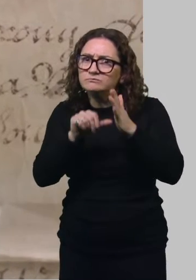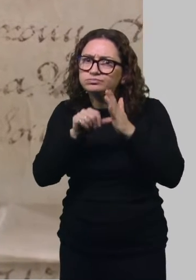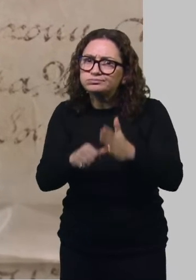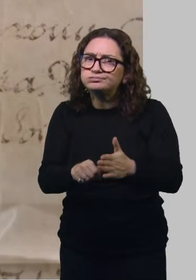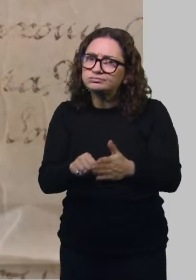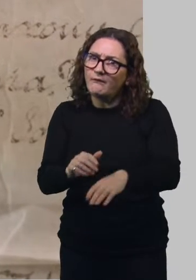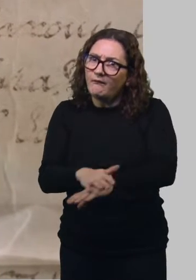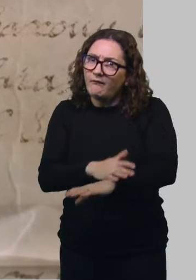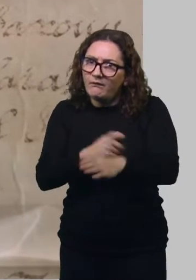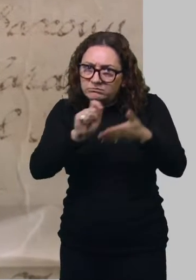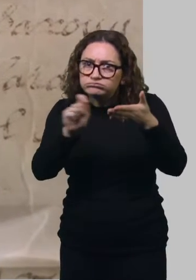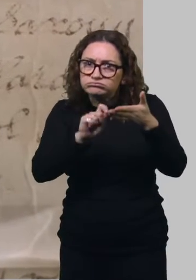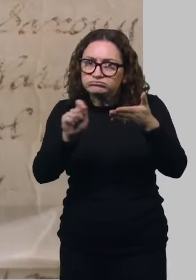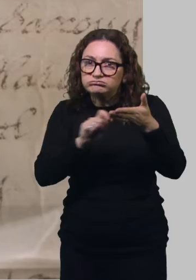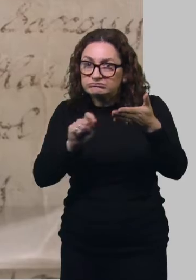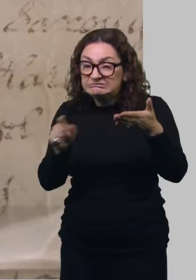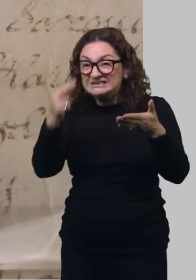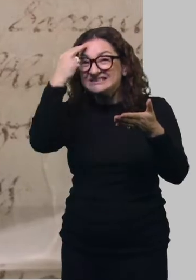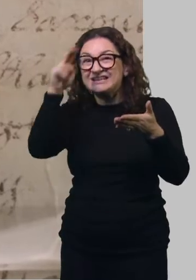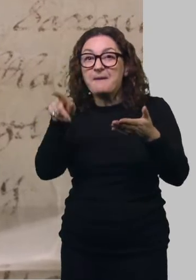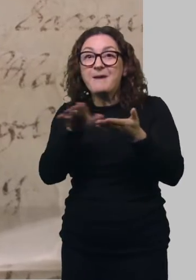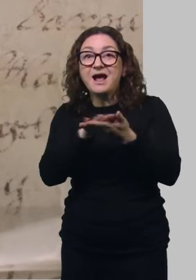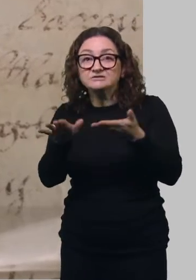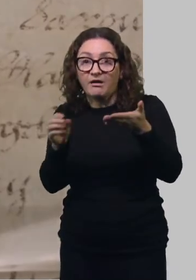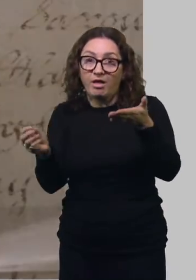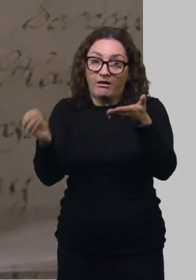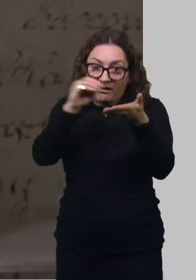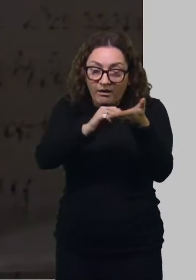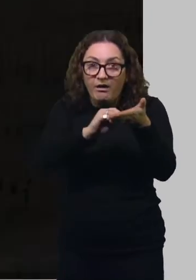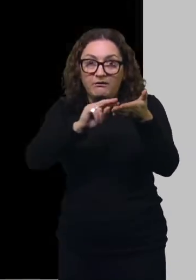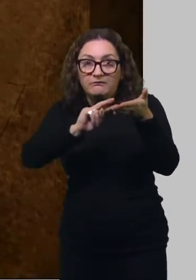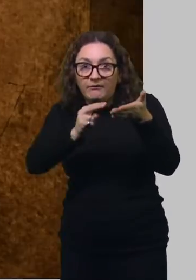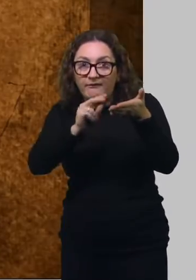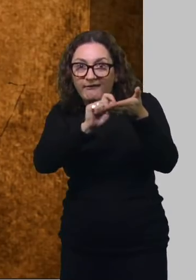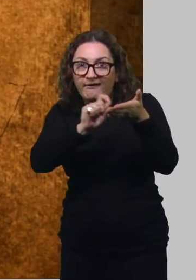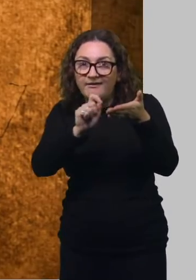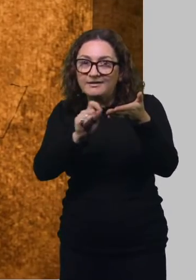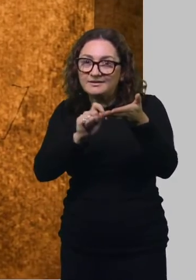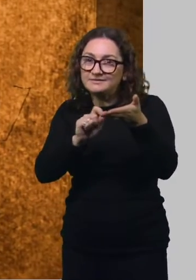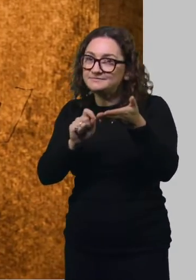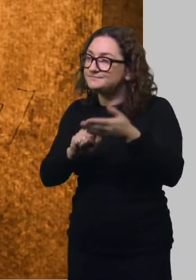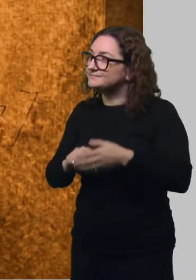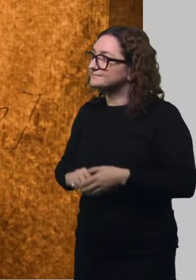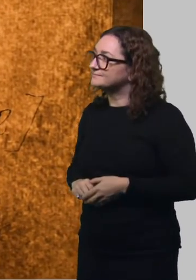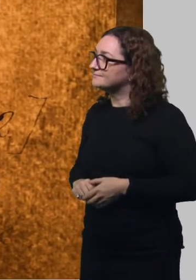slow. Here, Handel's name has been stitched in and inserted as an amendment.